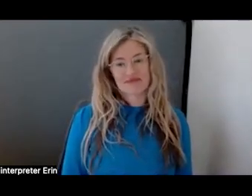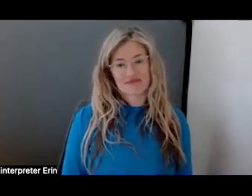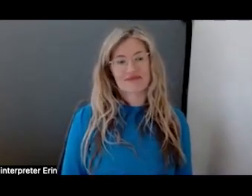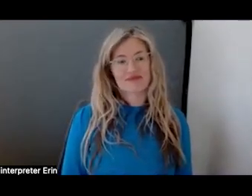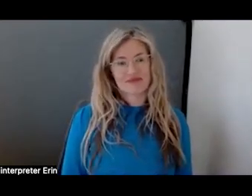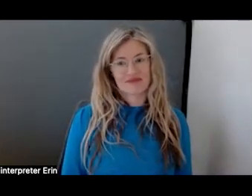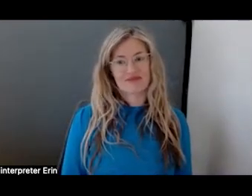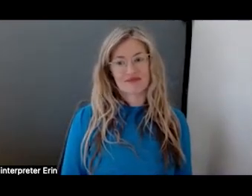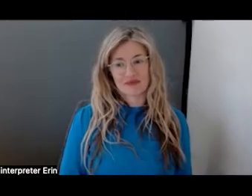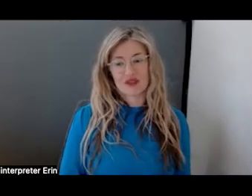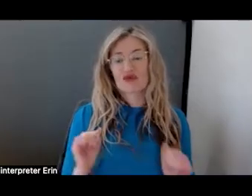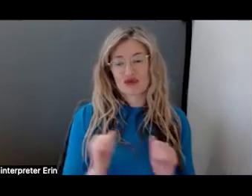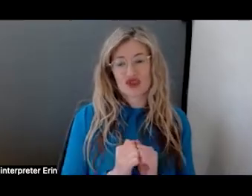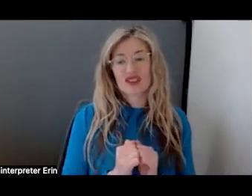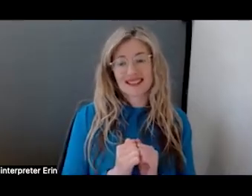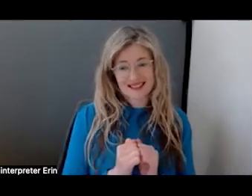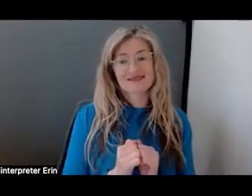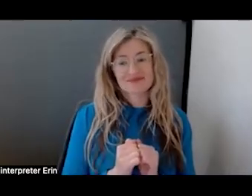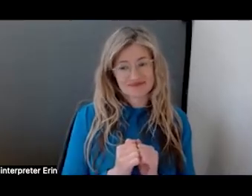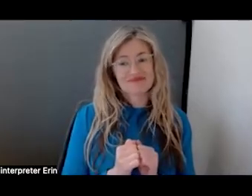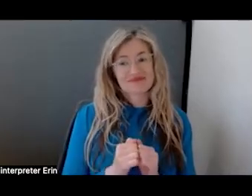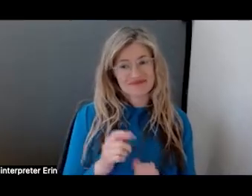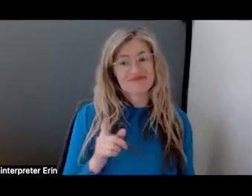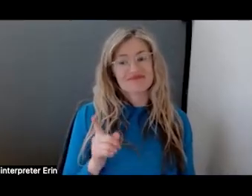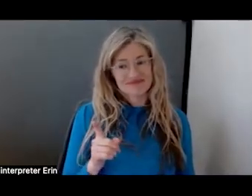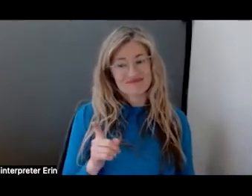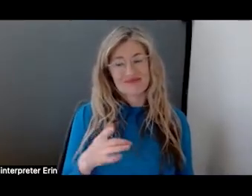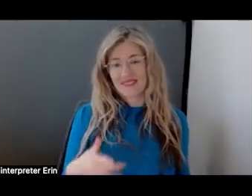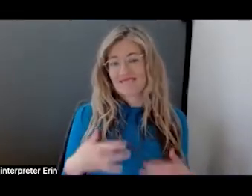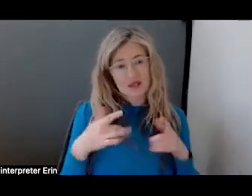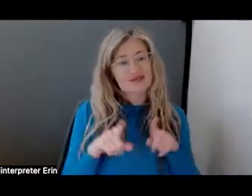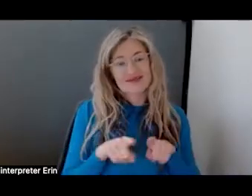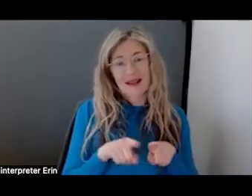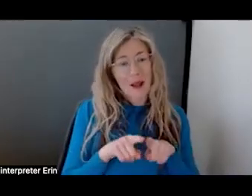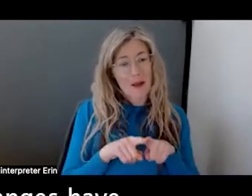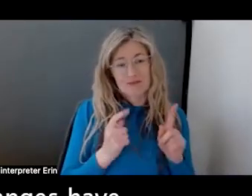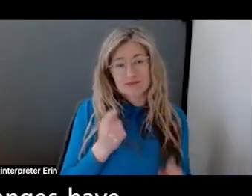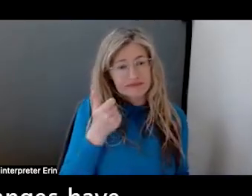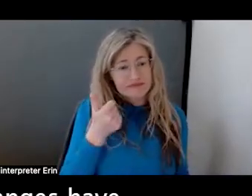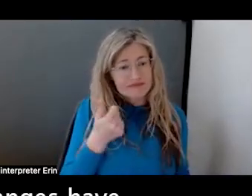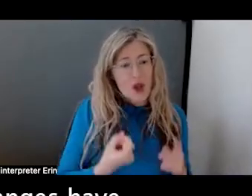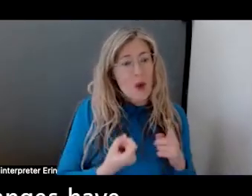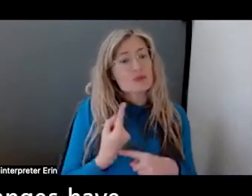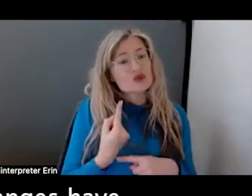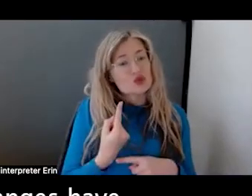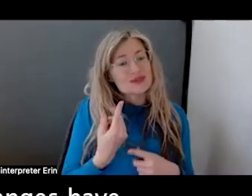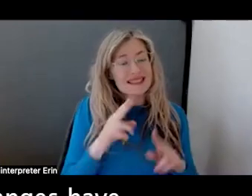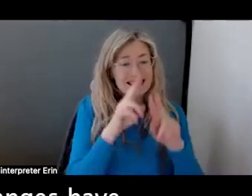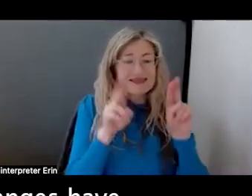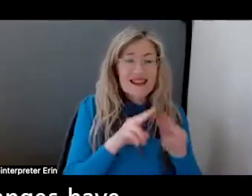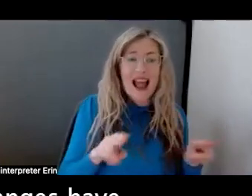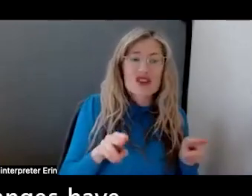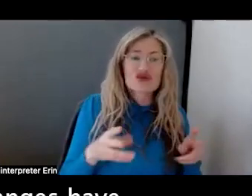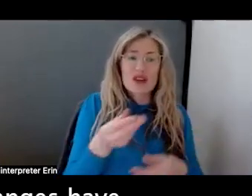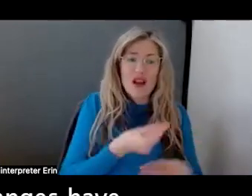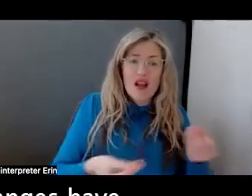che appunto your opinion and your wish, because we really hear entrambi from your contributions how sono